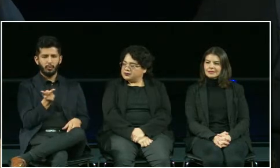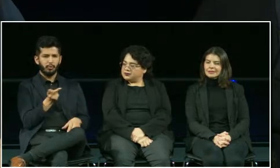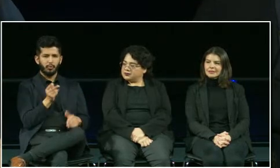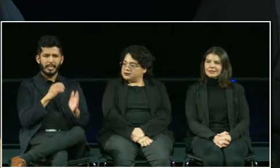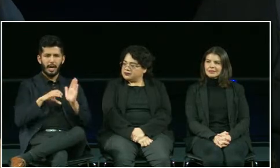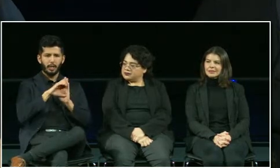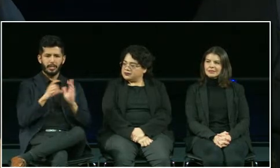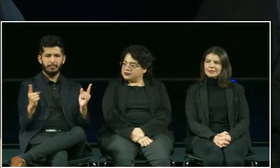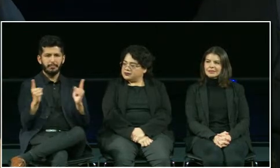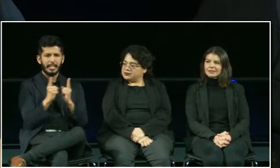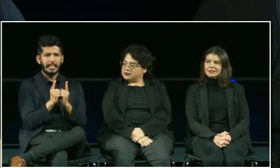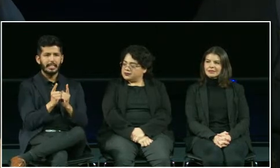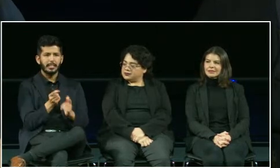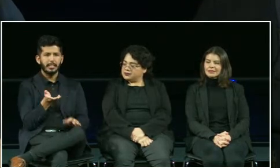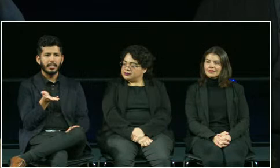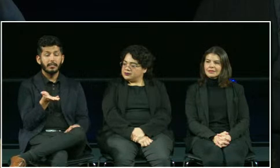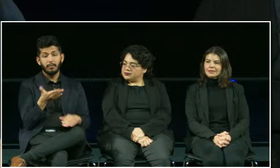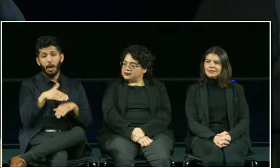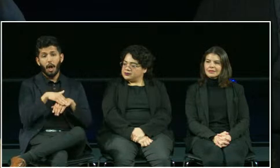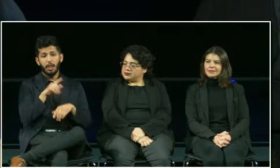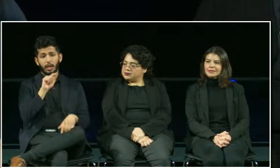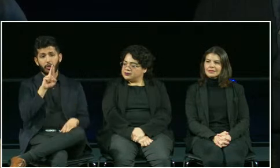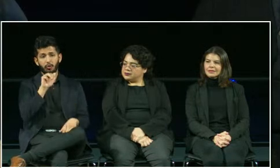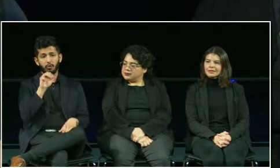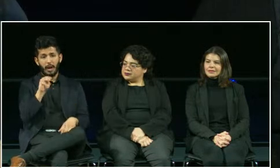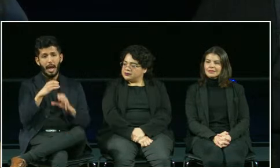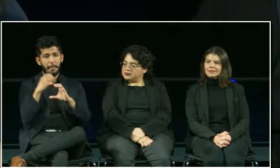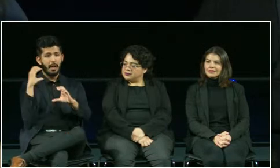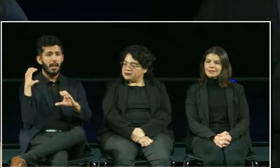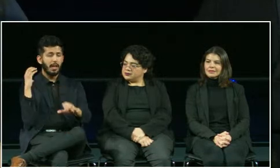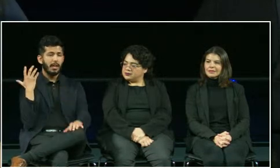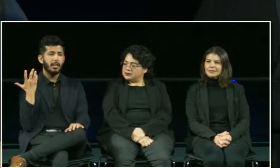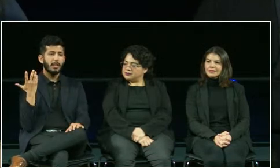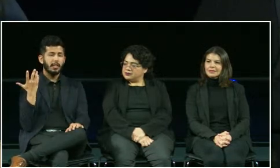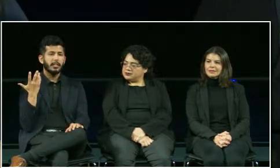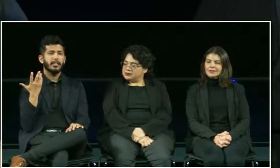characters on the tram. And